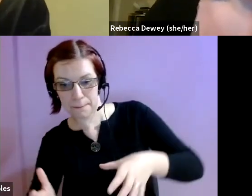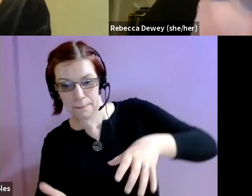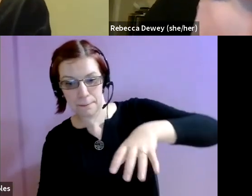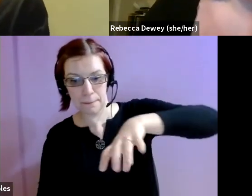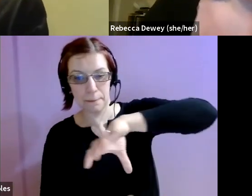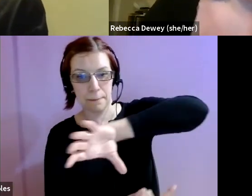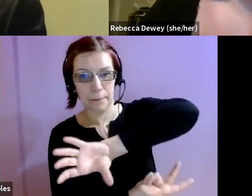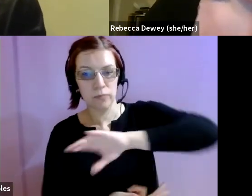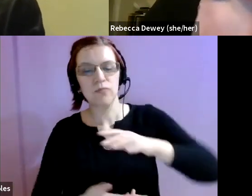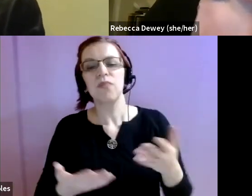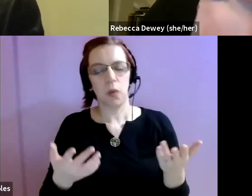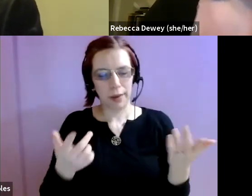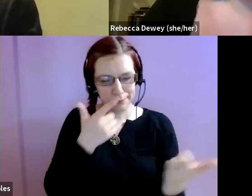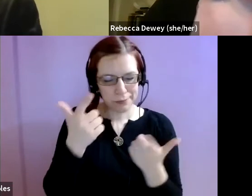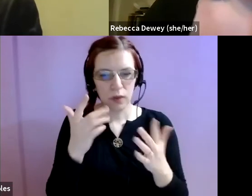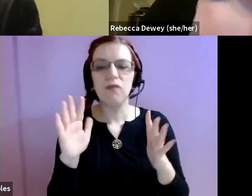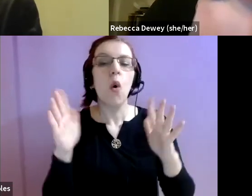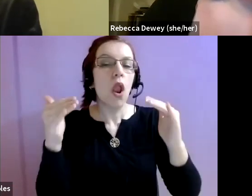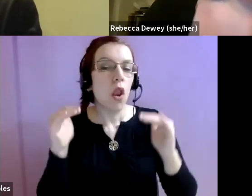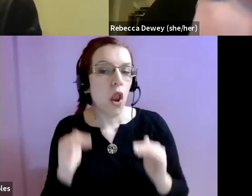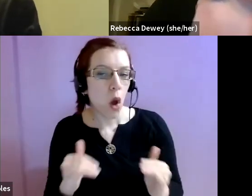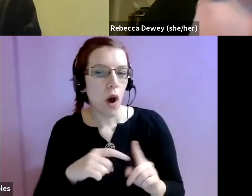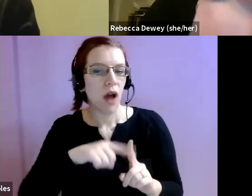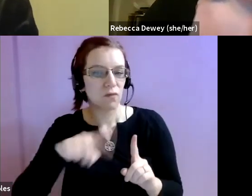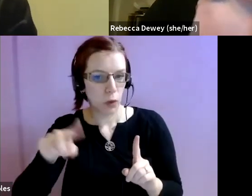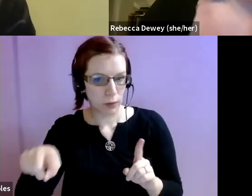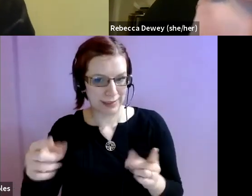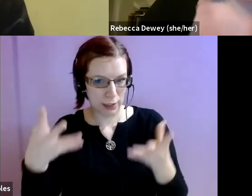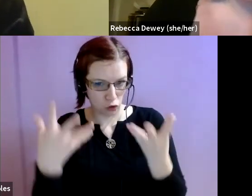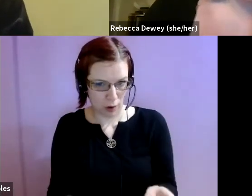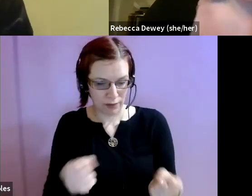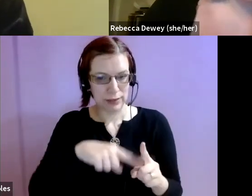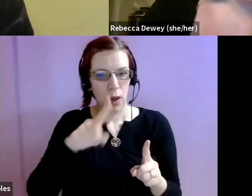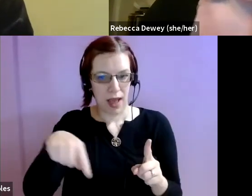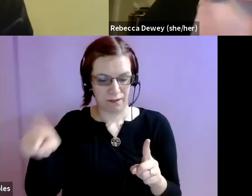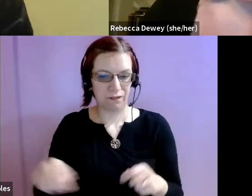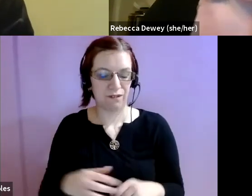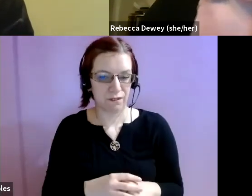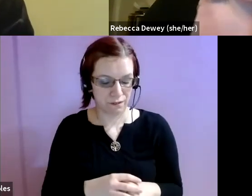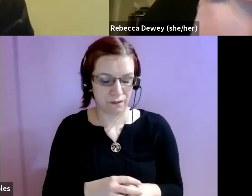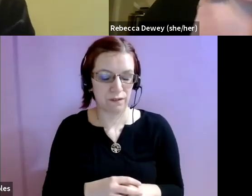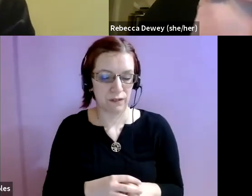lower frequency gravitational wave signals. This time,